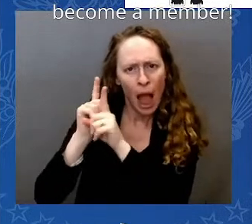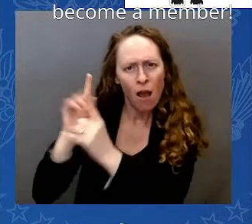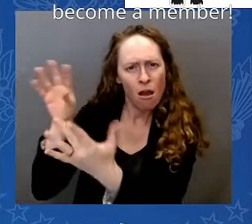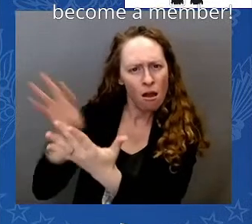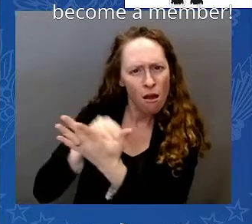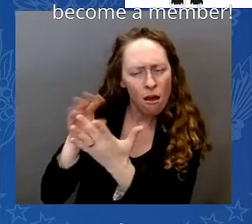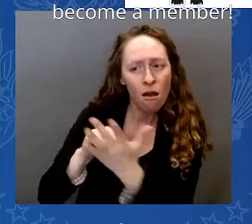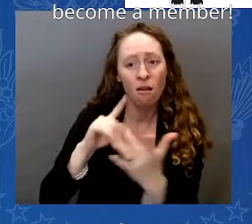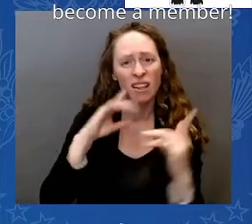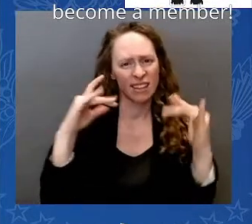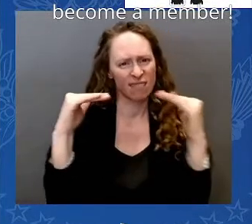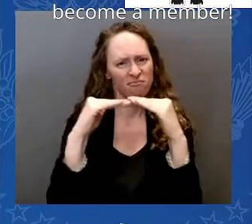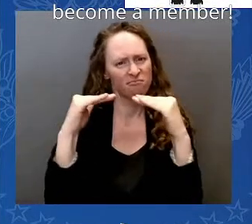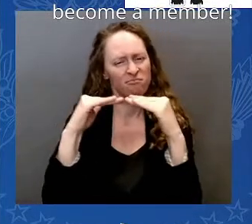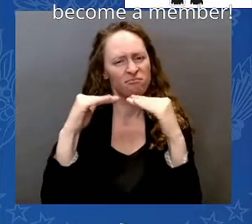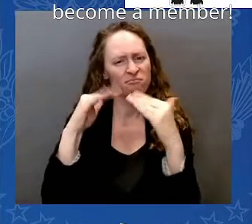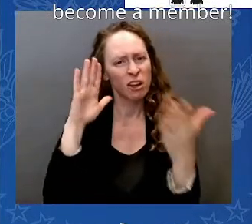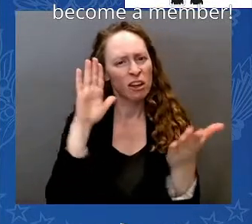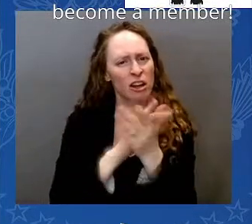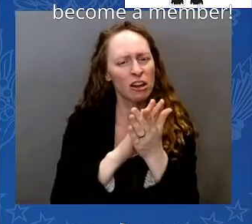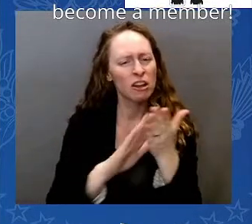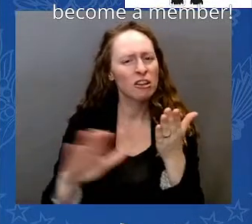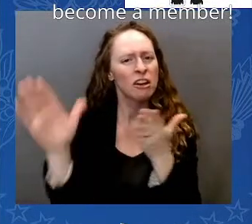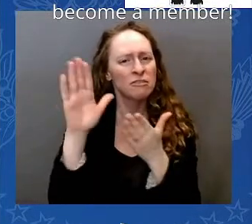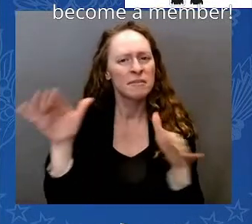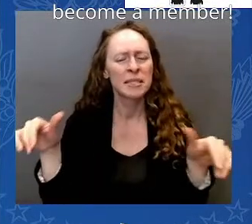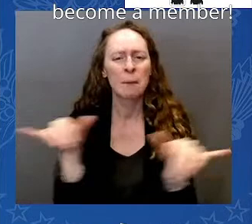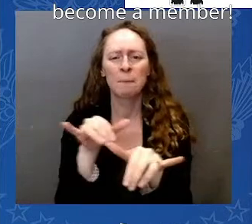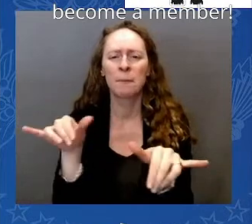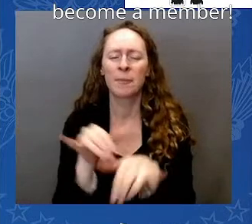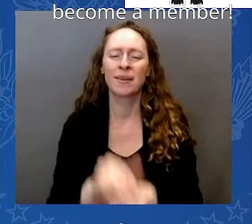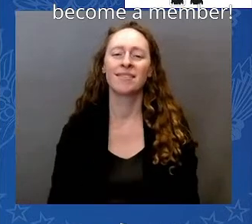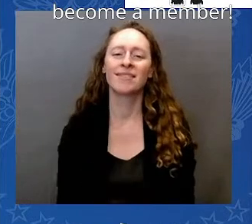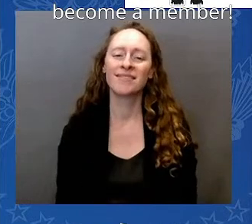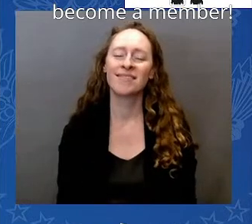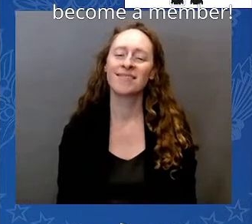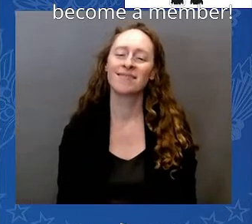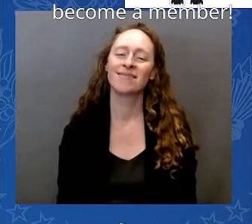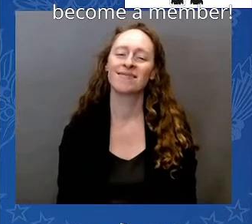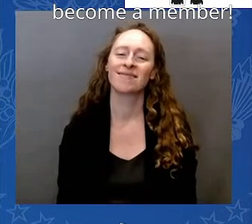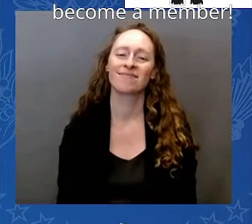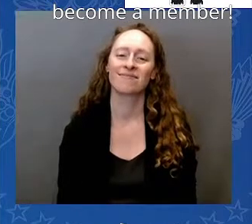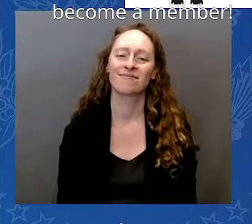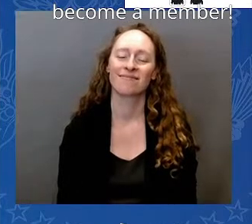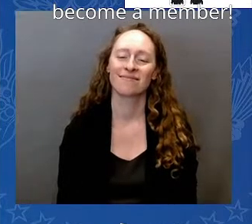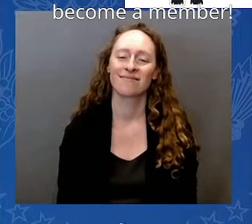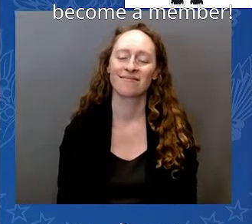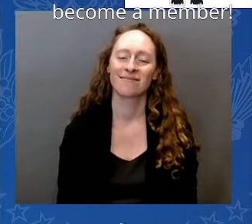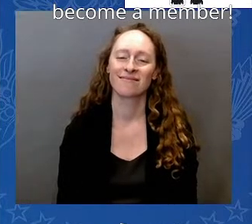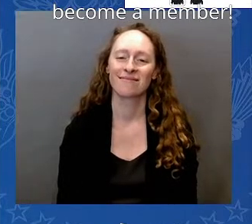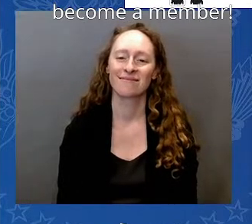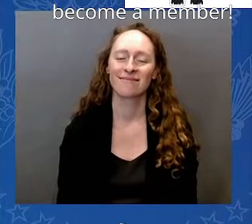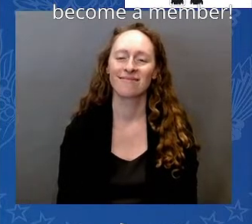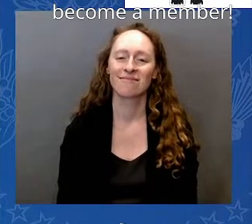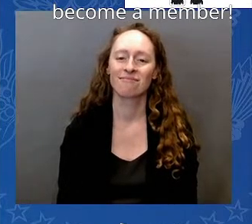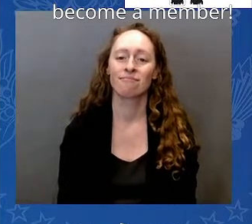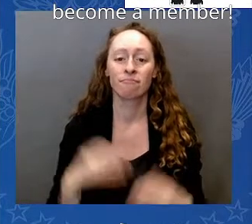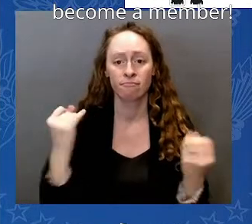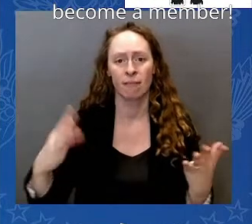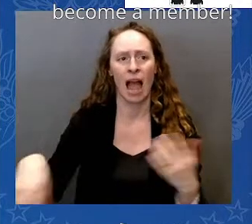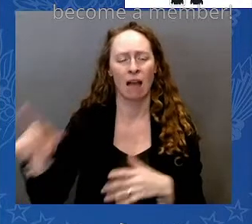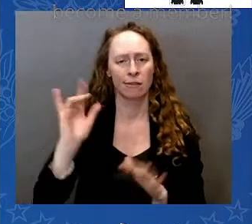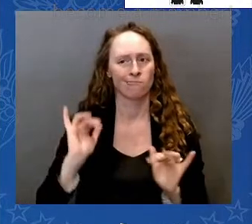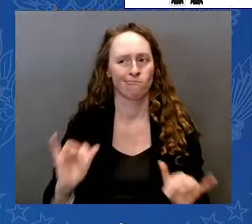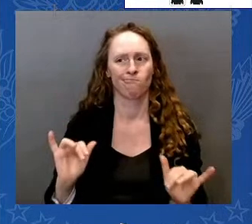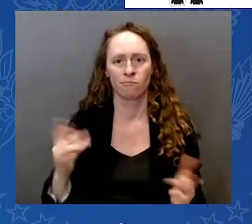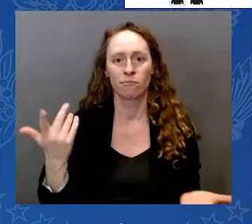everybody's figuring out that the supply chain and only on-time purchases is a big problem. Now we're